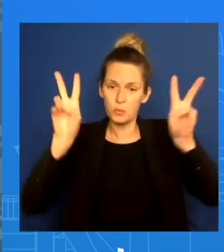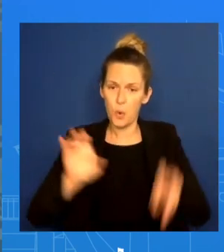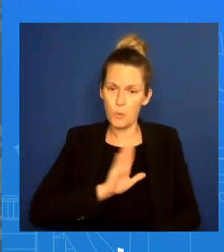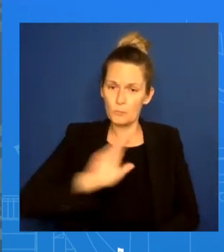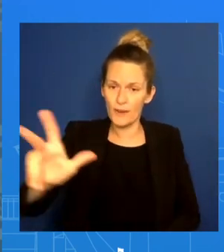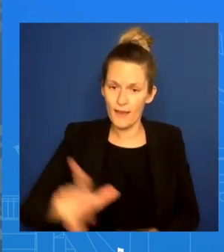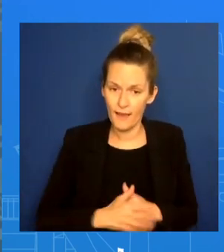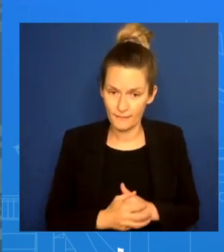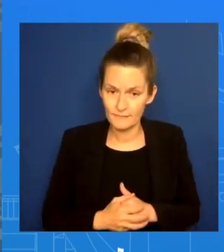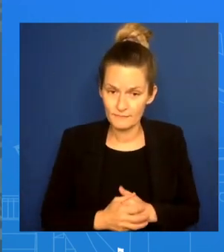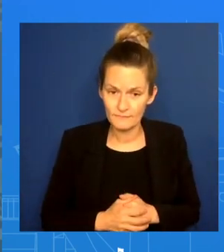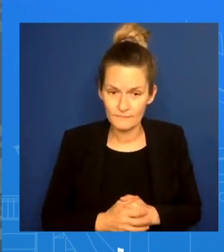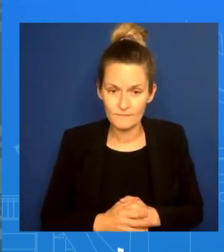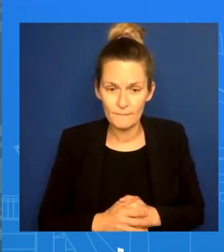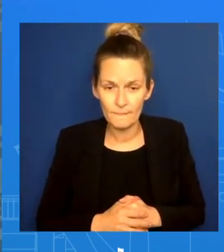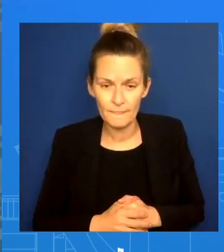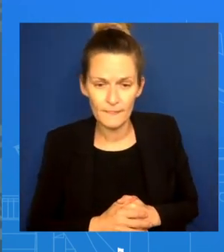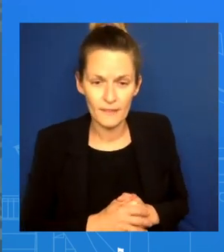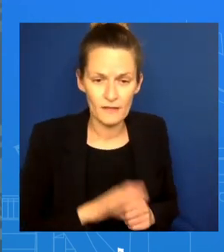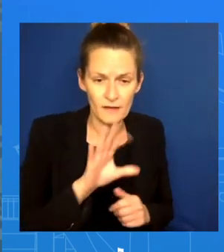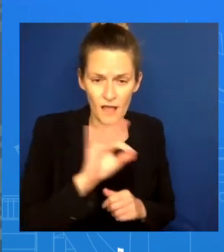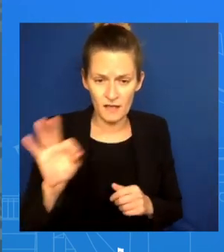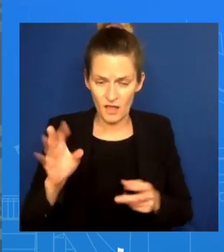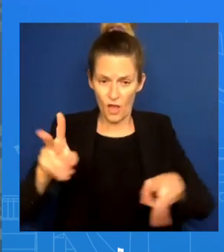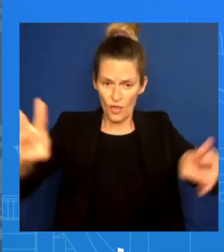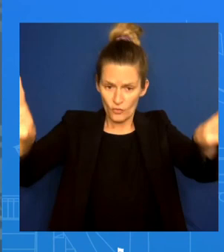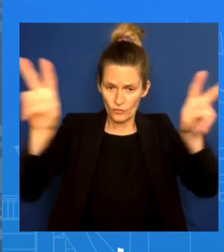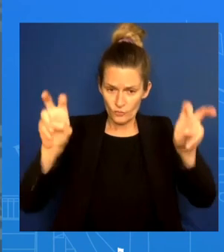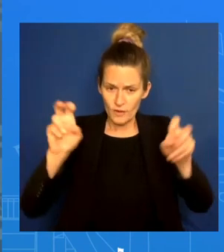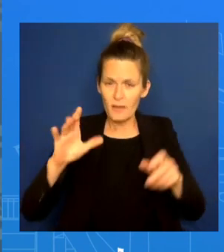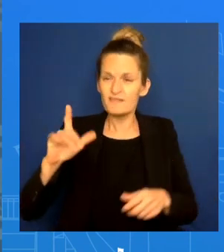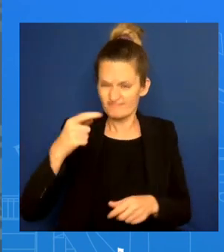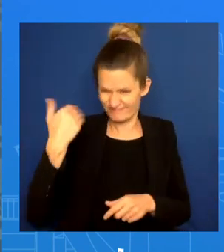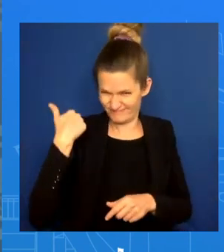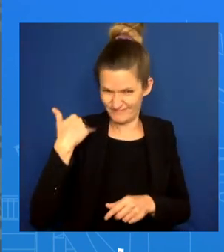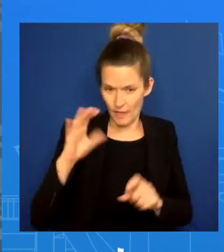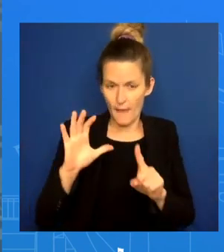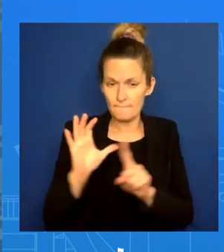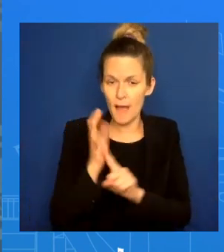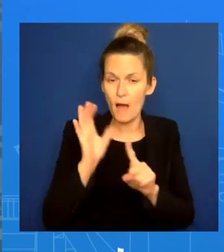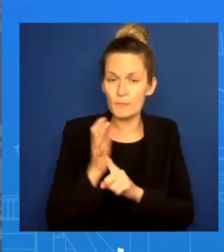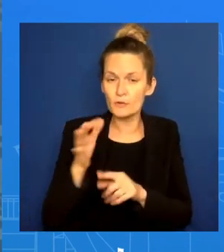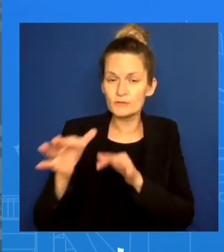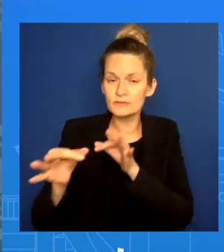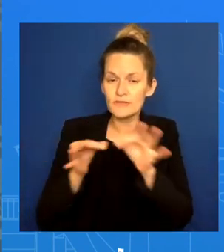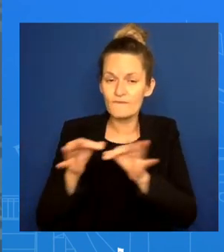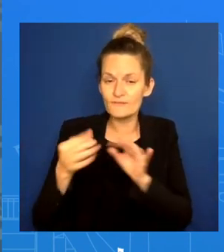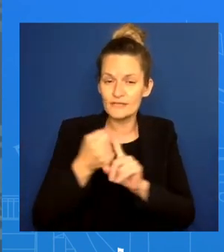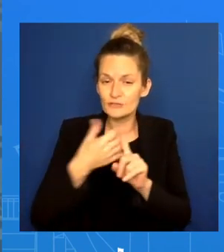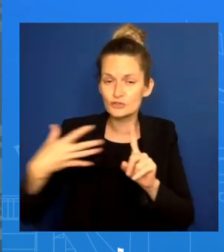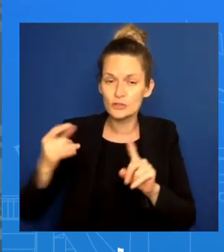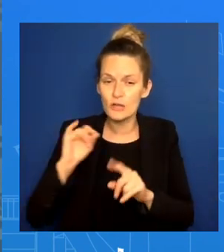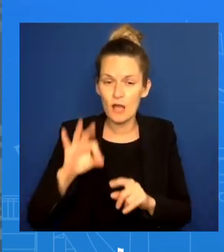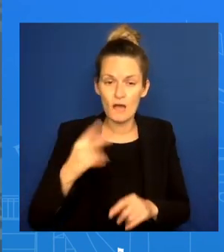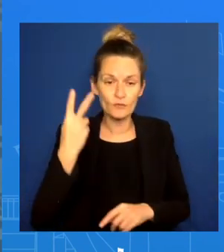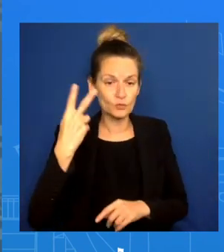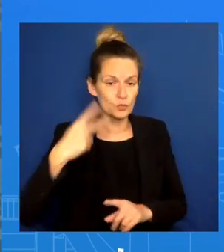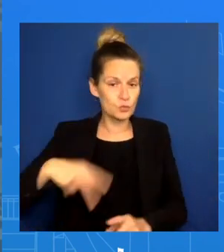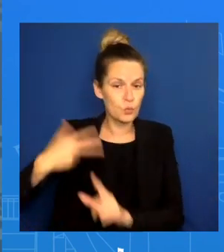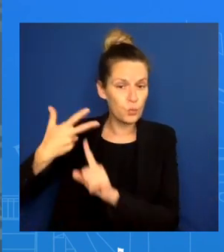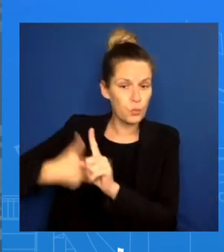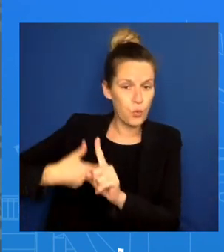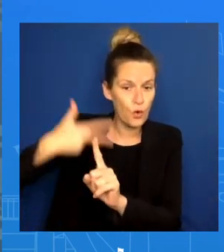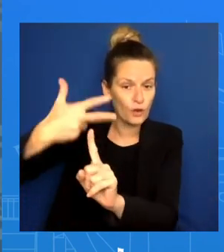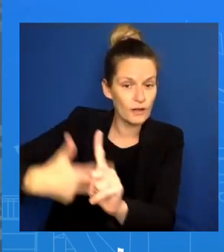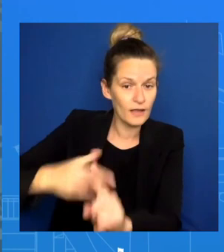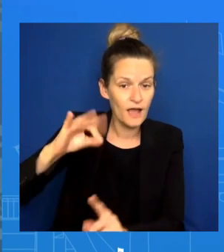the popular definition of recession is two consecutive quarters of negative real gross domestic product GDP growth, the NBER,